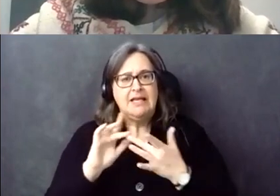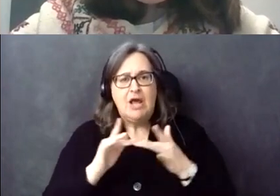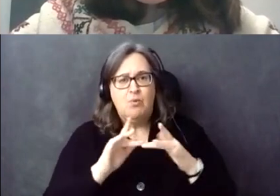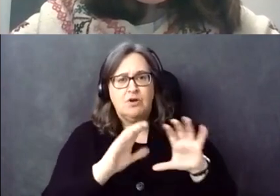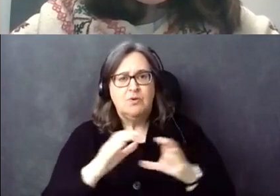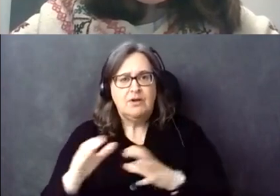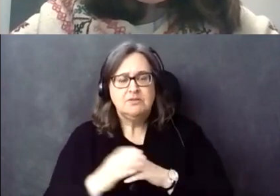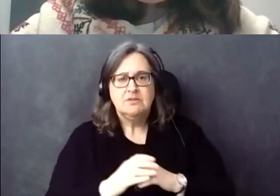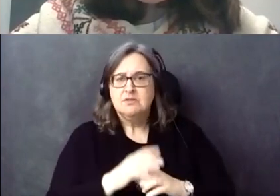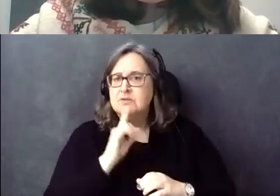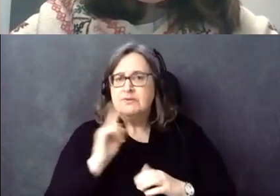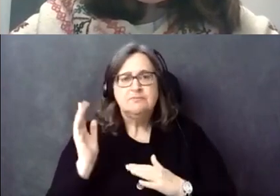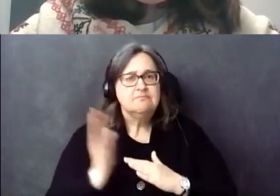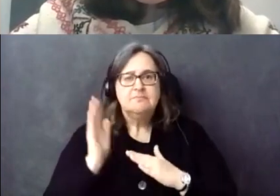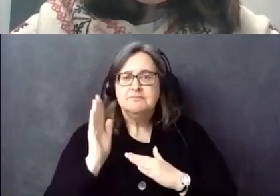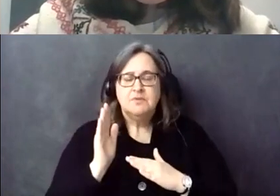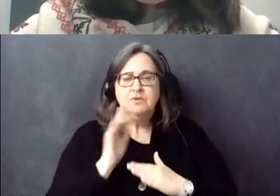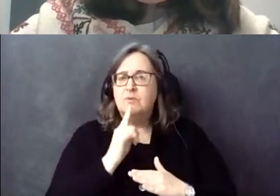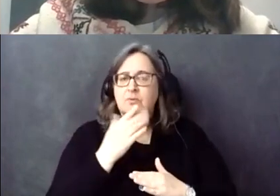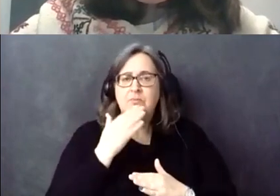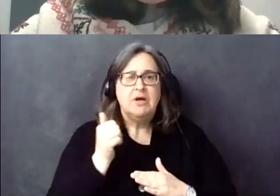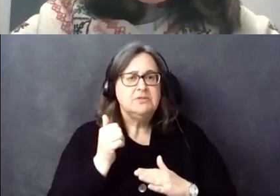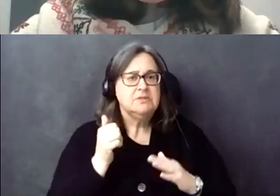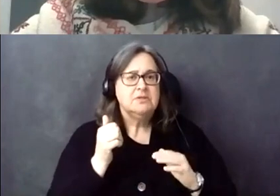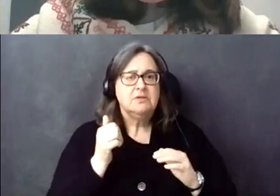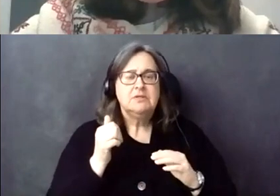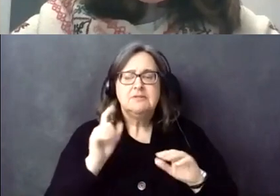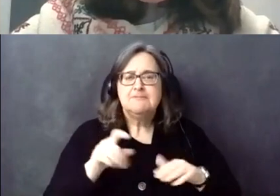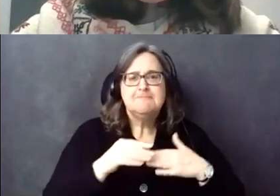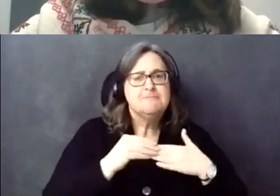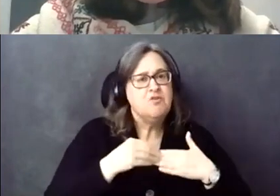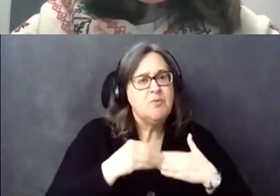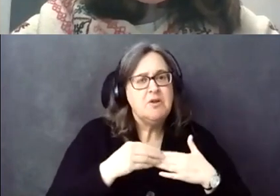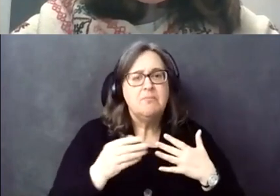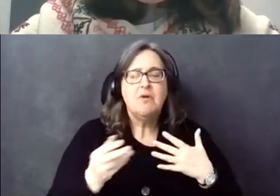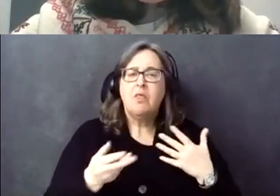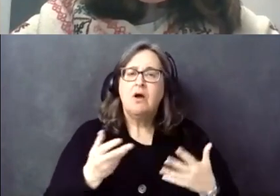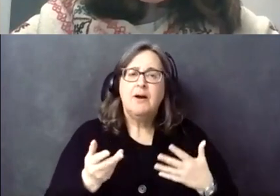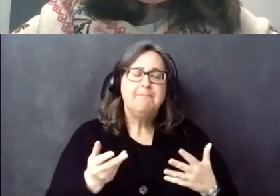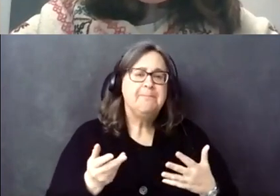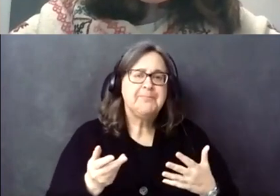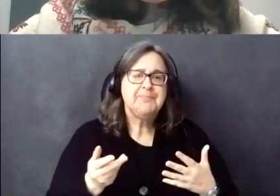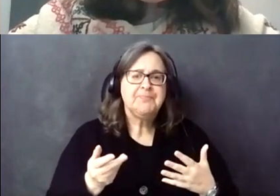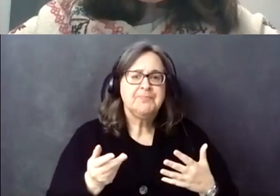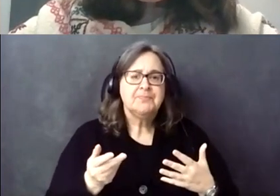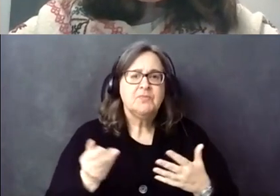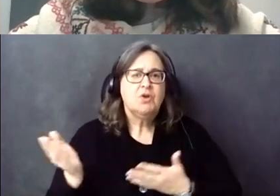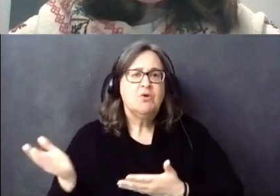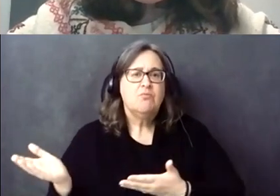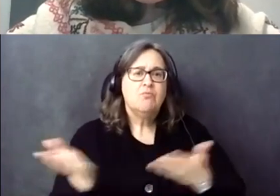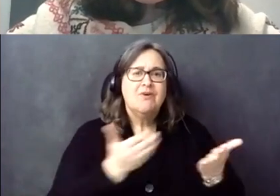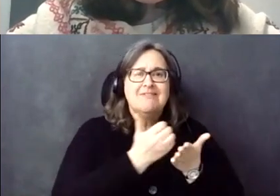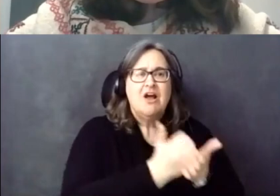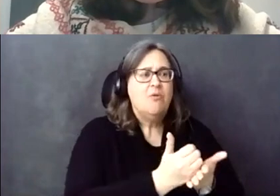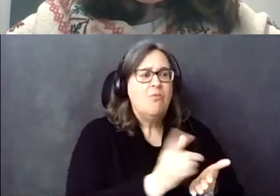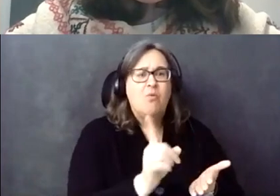are unparalleled in their ability to be nimble and to bring aid to where it's